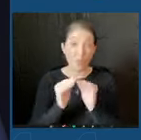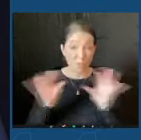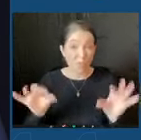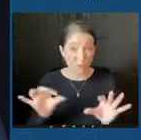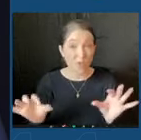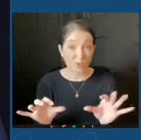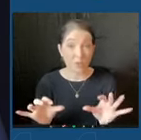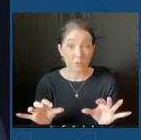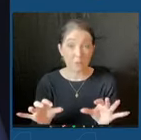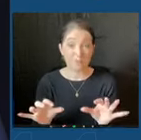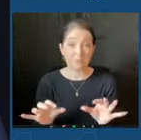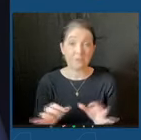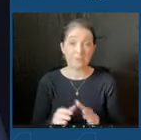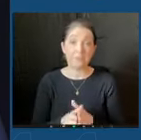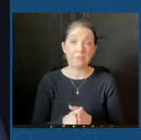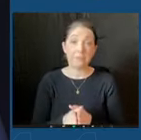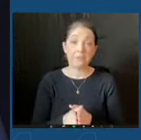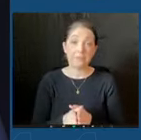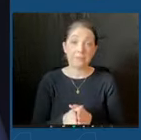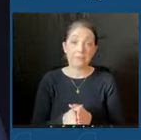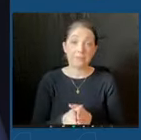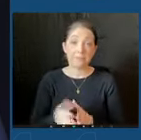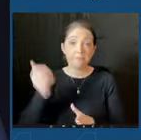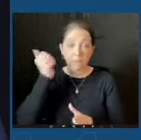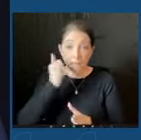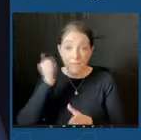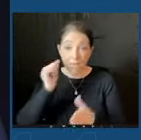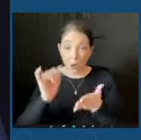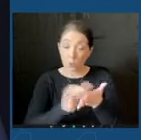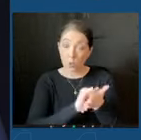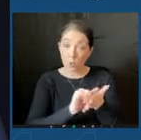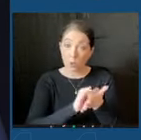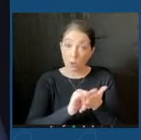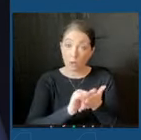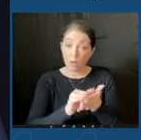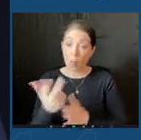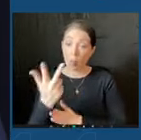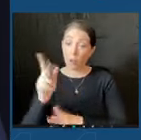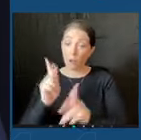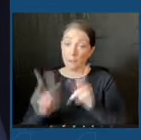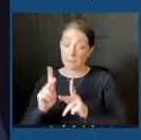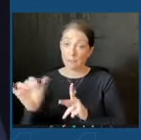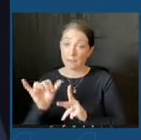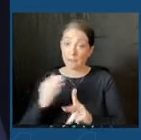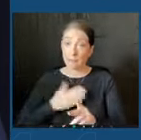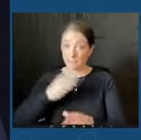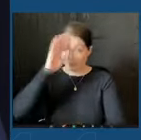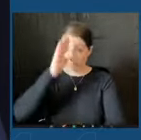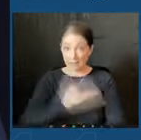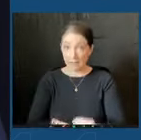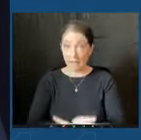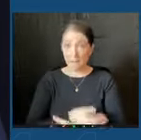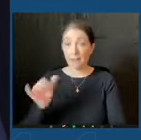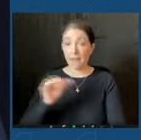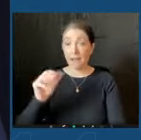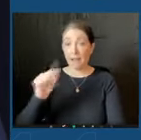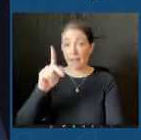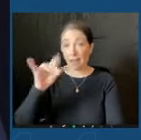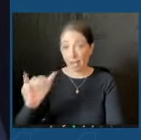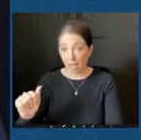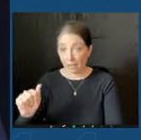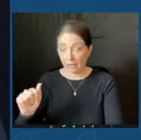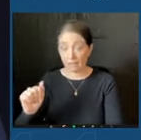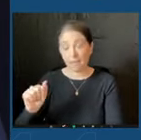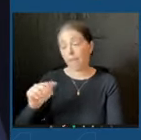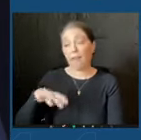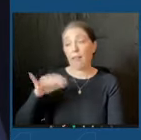Every day in New York State, three people, like my son, like Allie, like Fabiola's son, like so